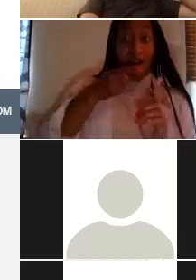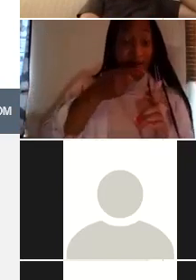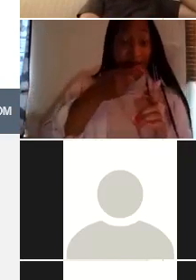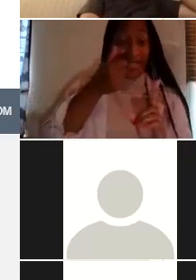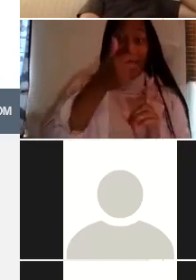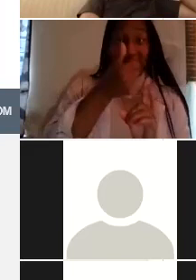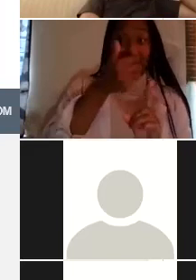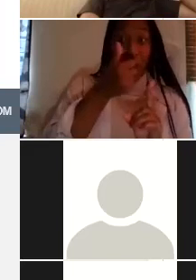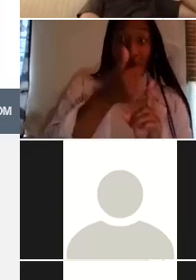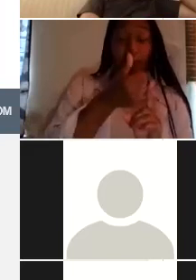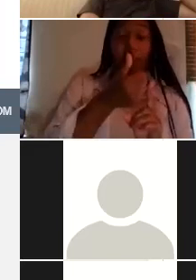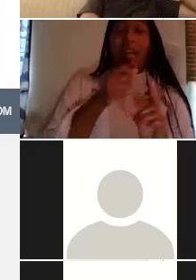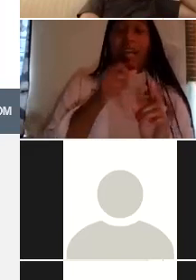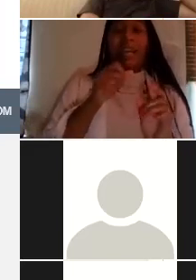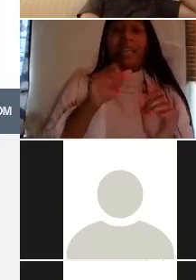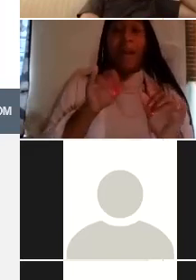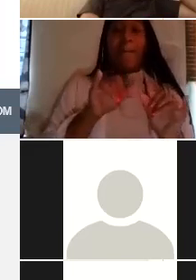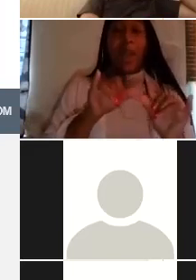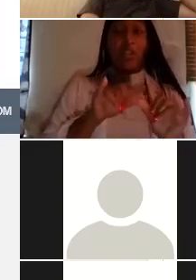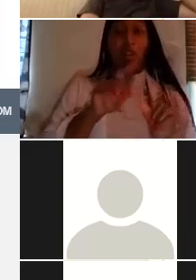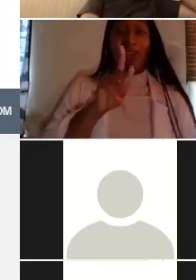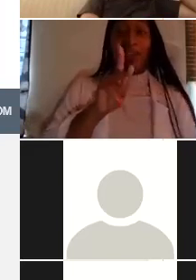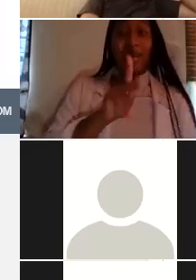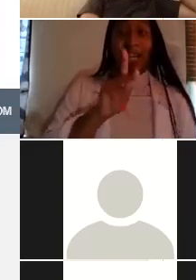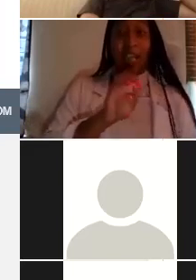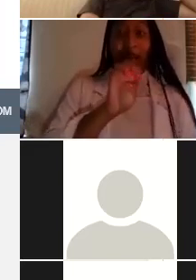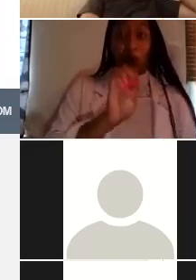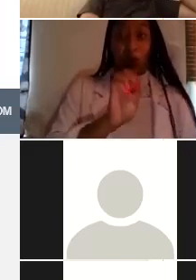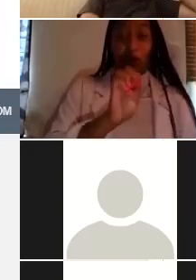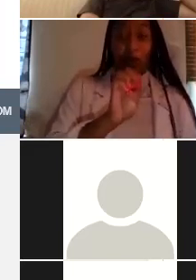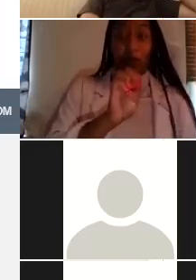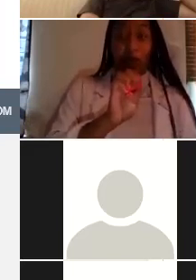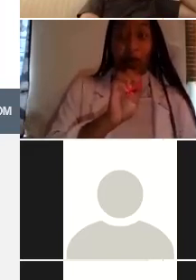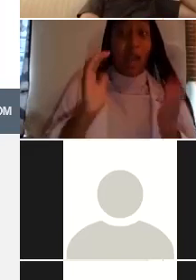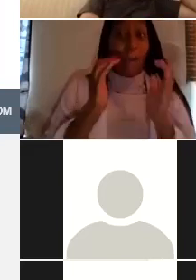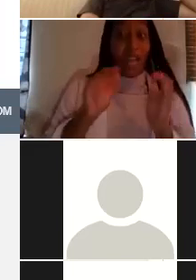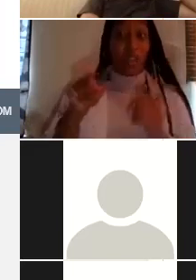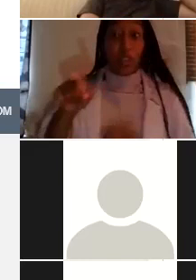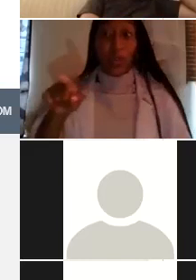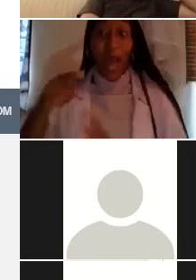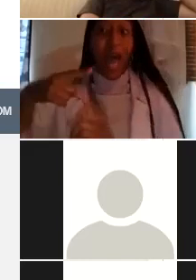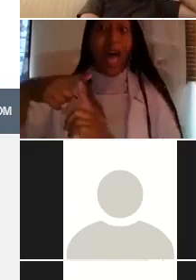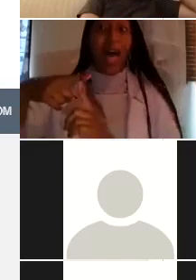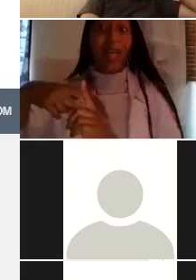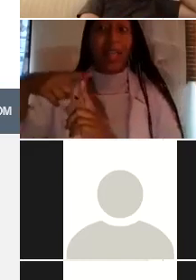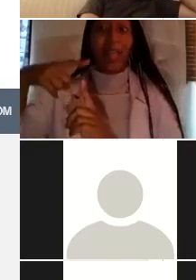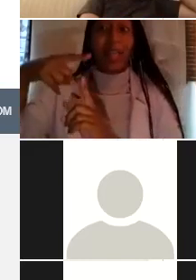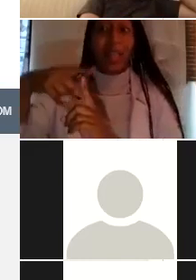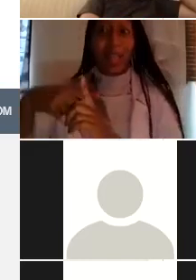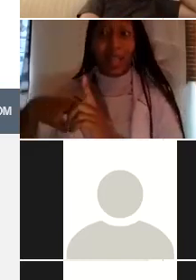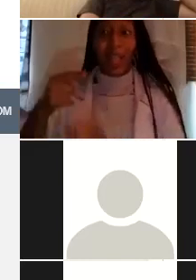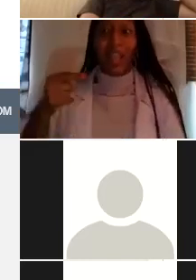atoms. Heat, by comparison, represents the thermal energy of the object. Now, let me break that down for